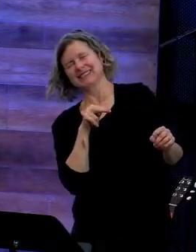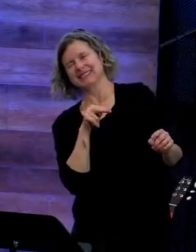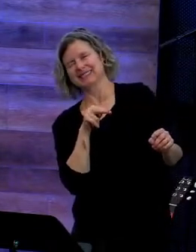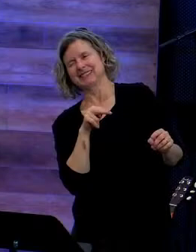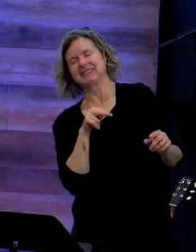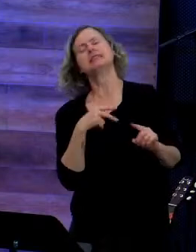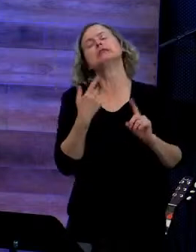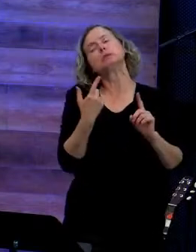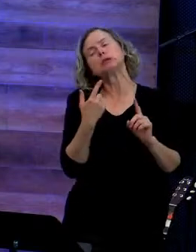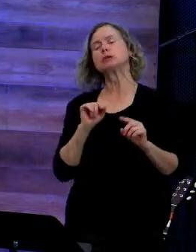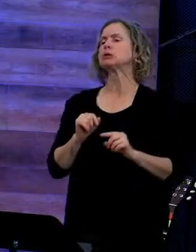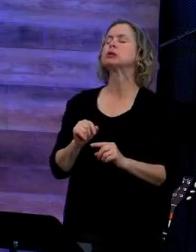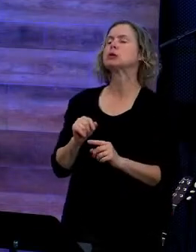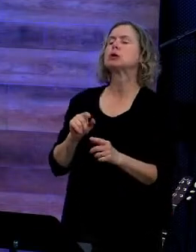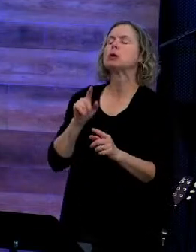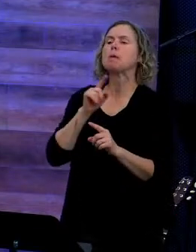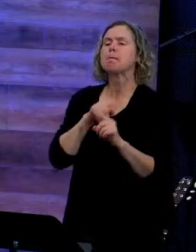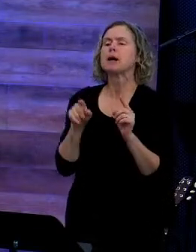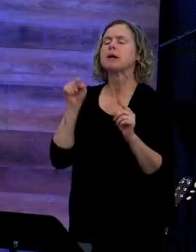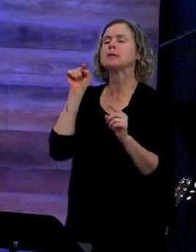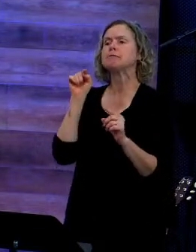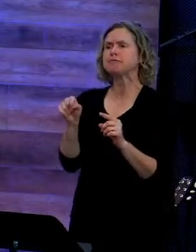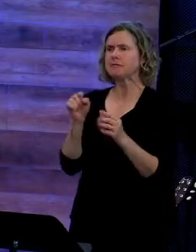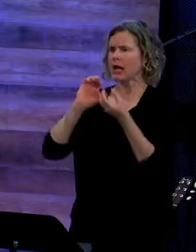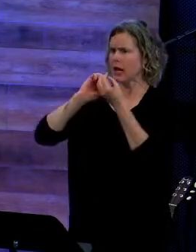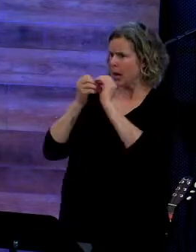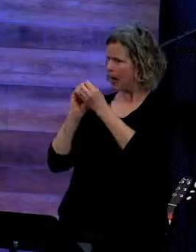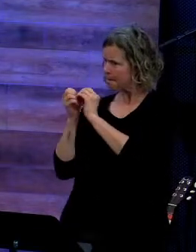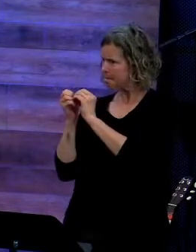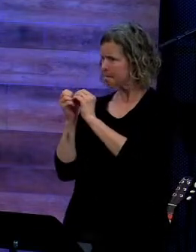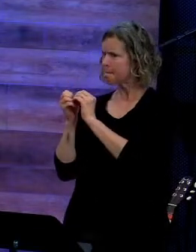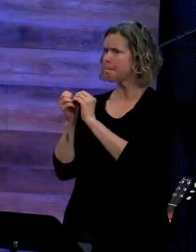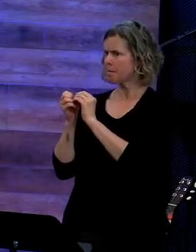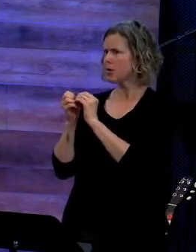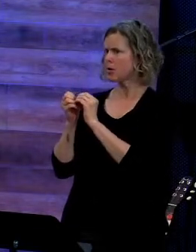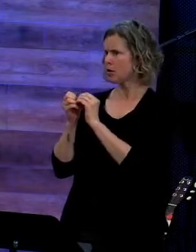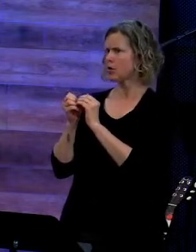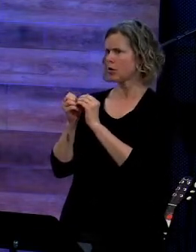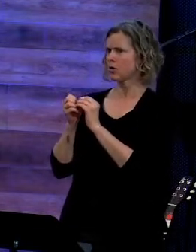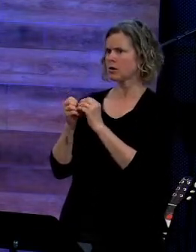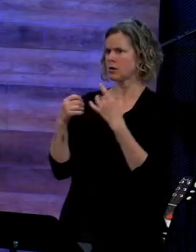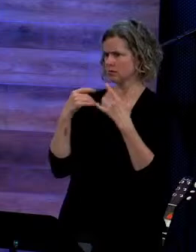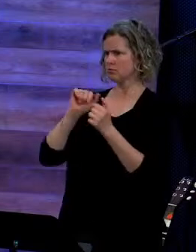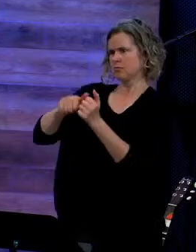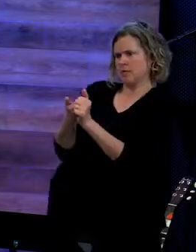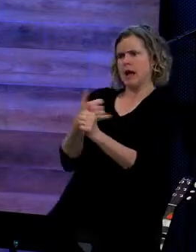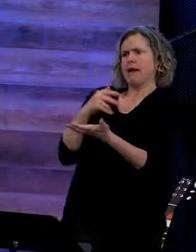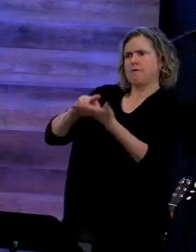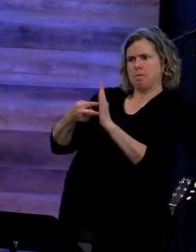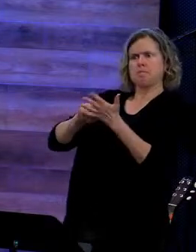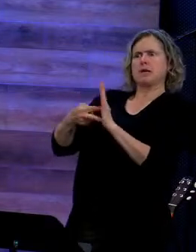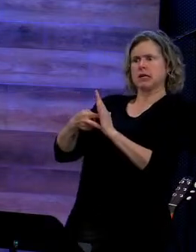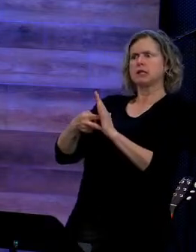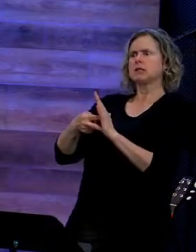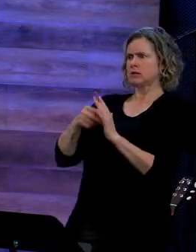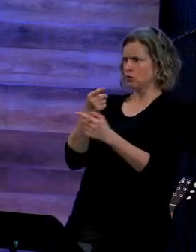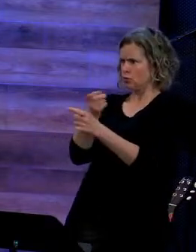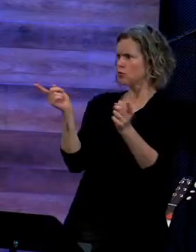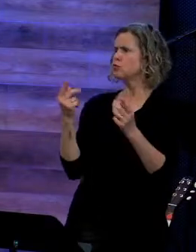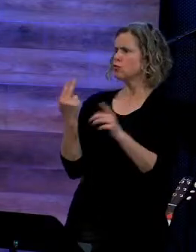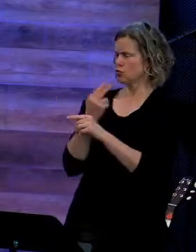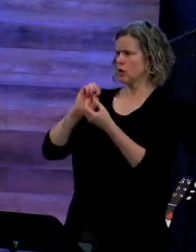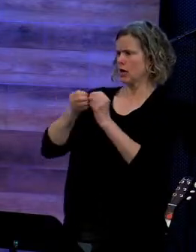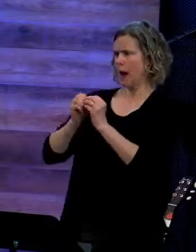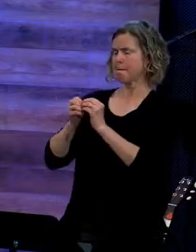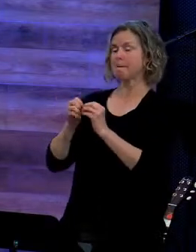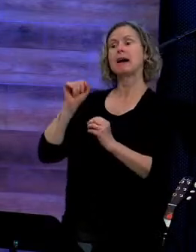is in that culture just knows, which is the way that we use numbers often as well. So if I were to tell you, I'm feeling a 10 out of 10 this morning,